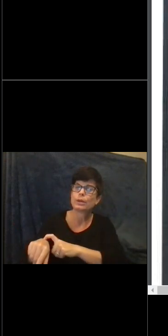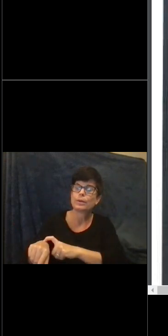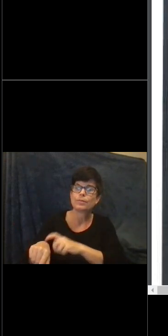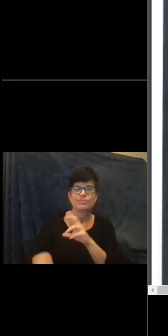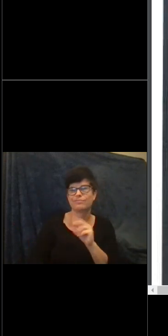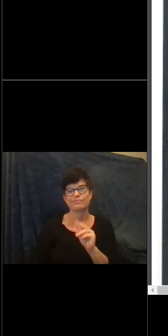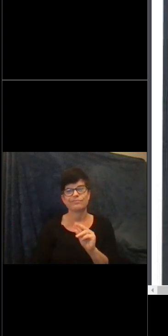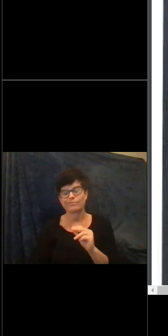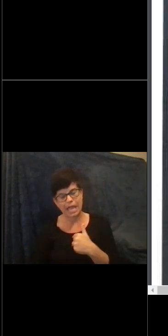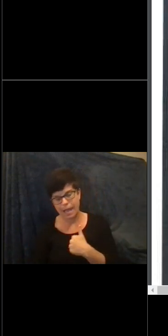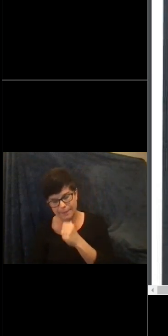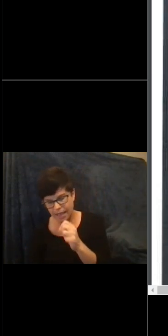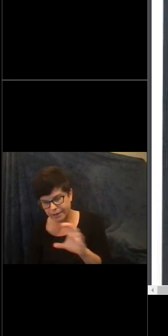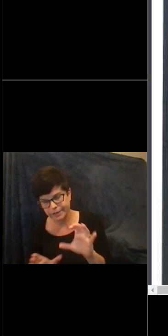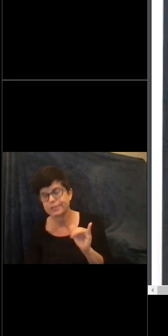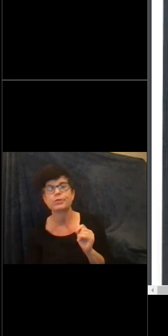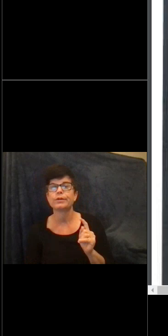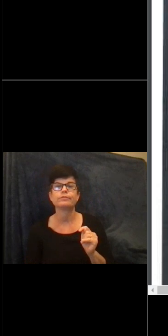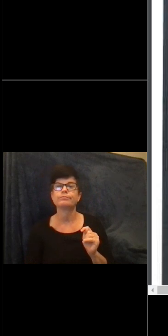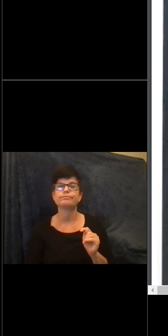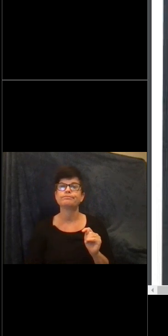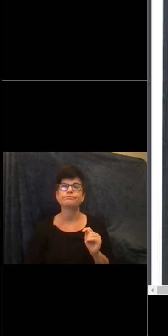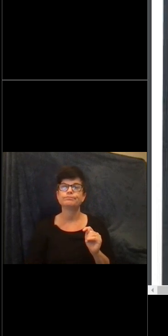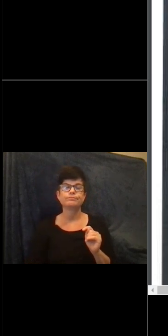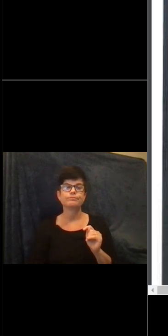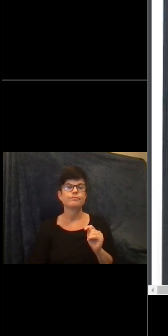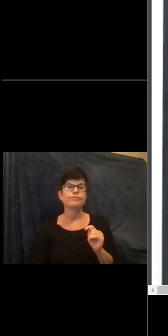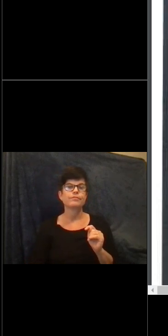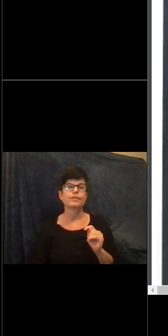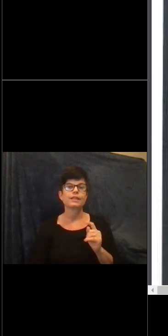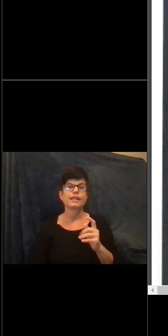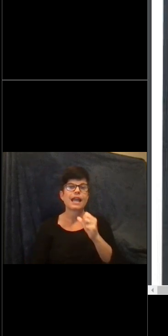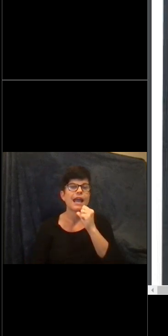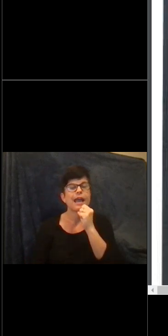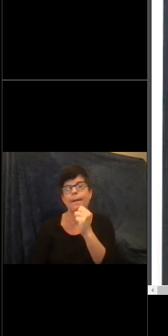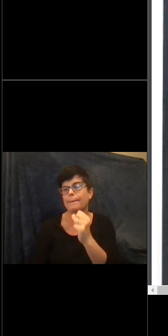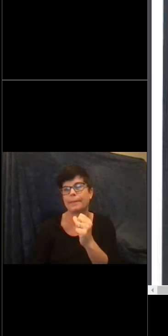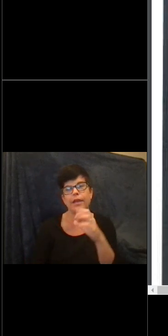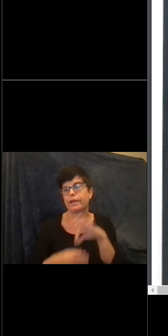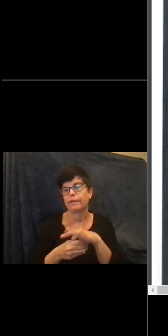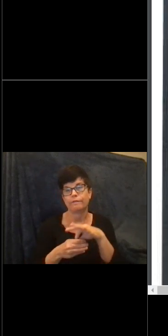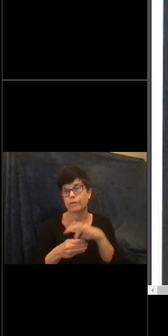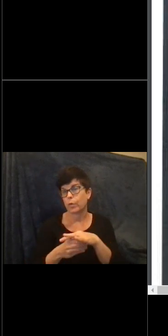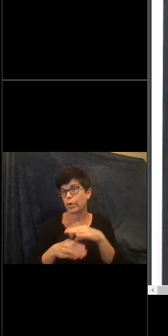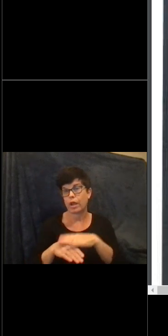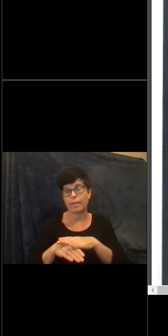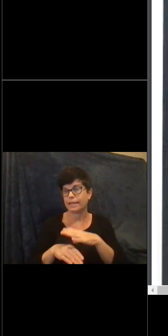disservice and not vote on something that's not legally binding for a public benefit.